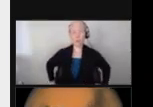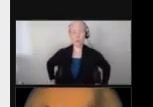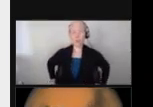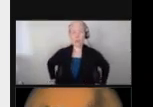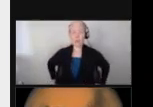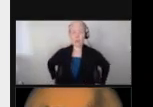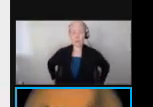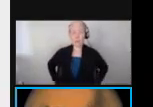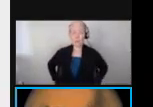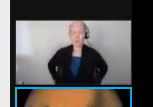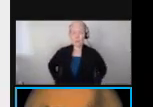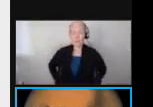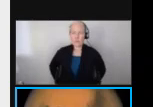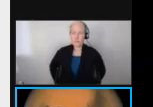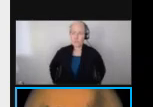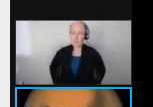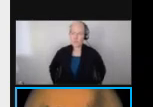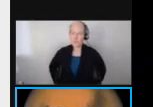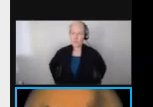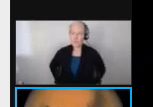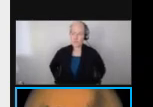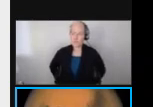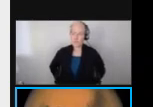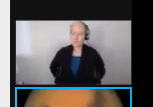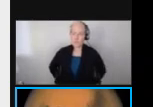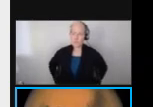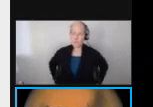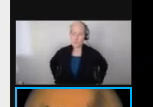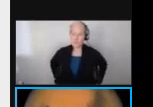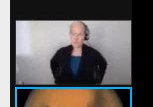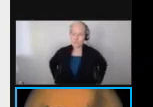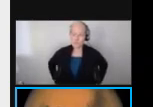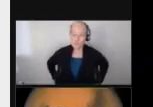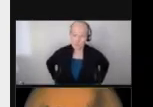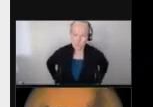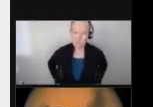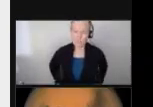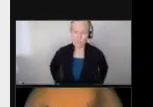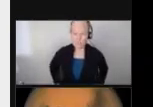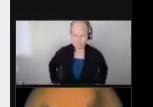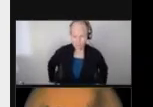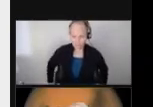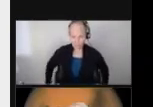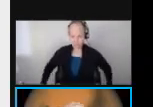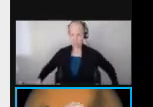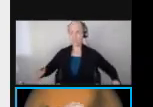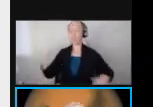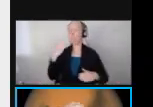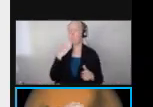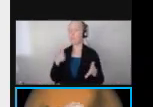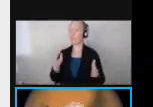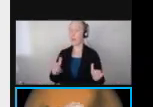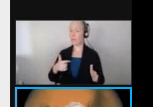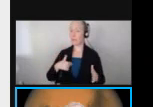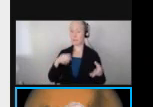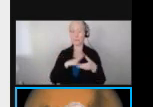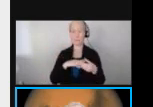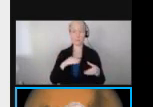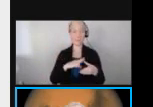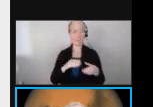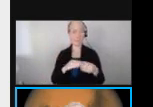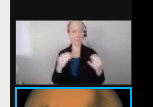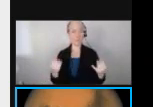Oops. Okay, good. So thank you for allowing me to speak to you today. What I'm going to talk about is